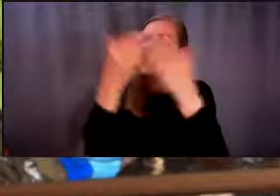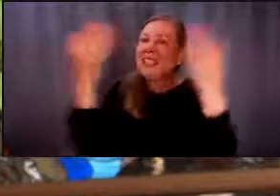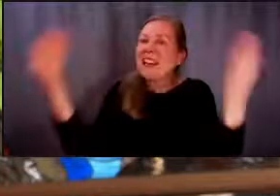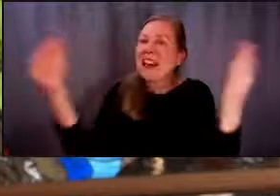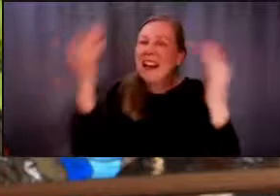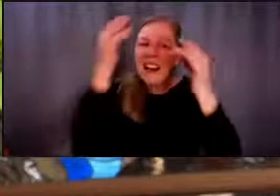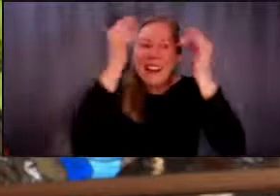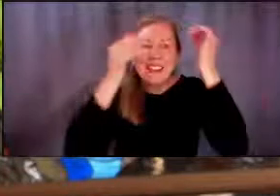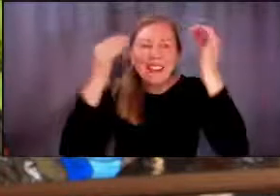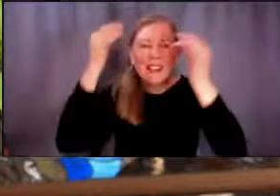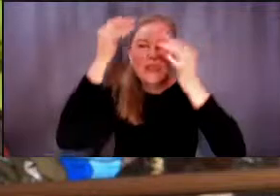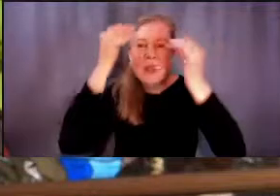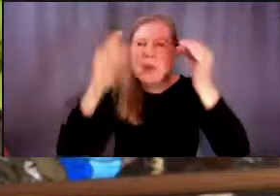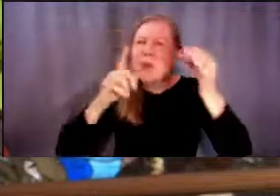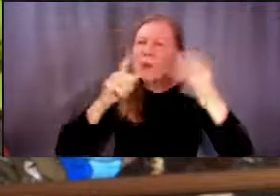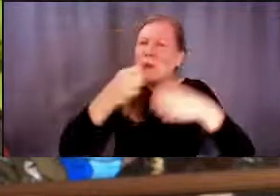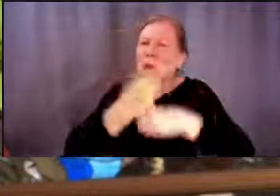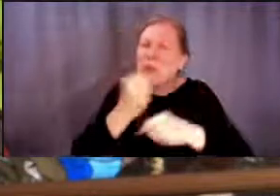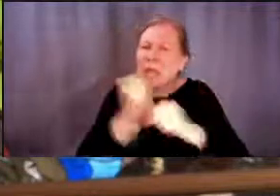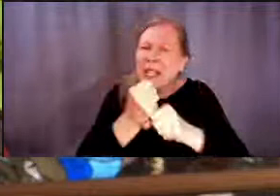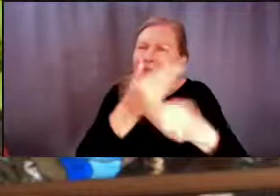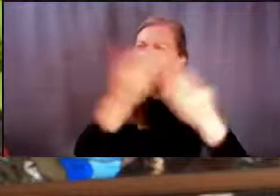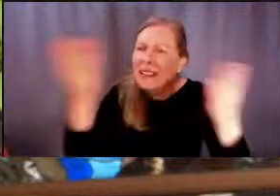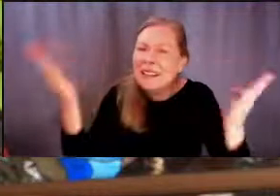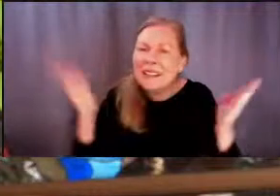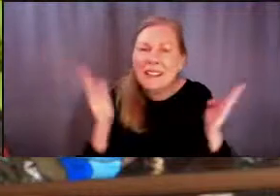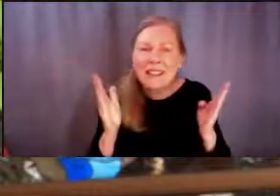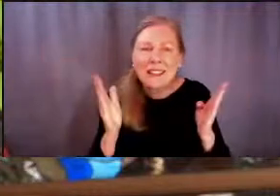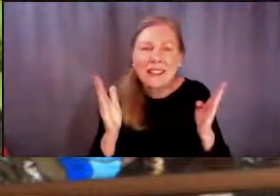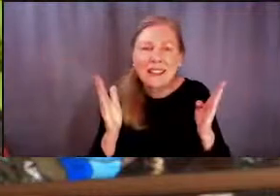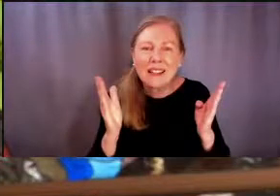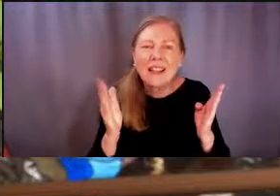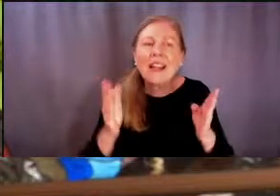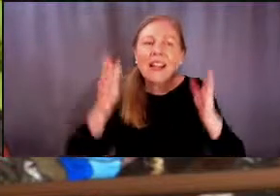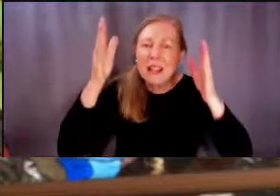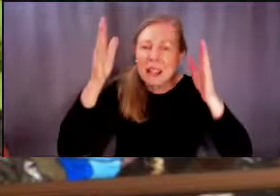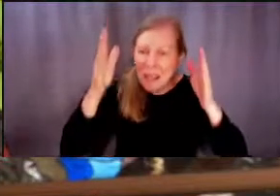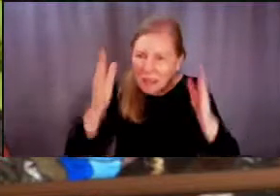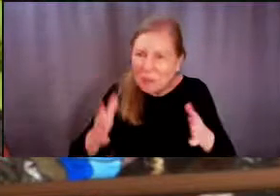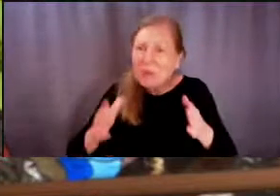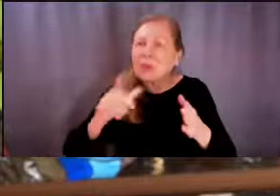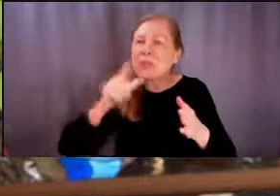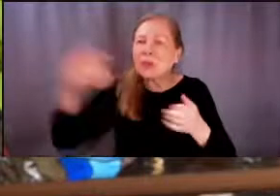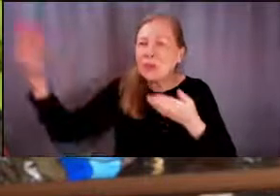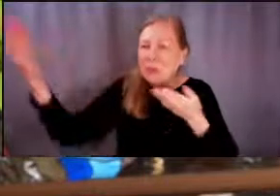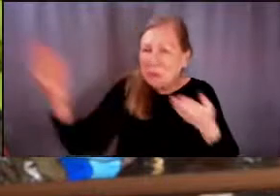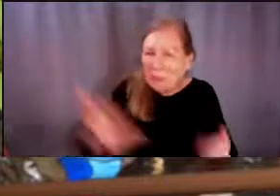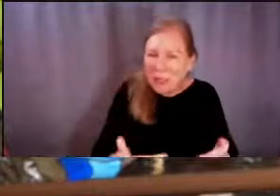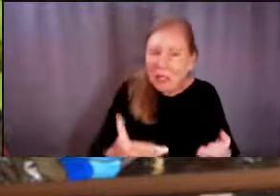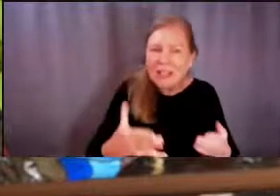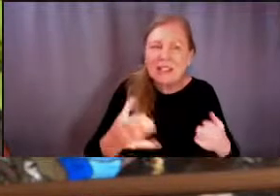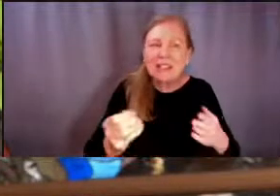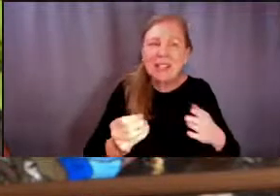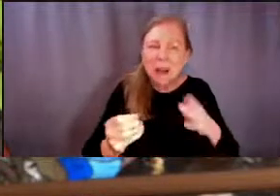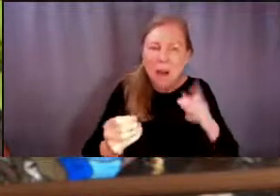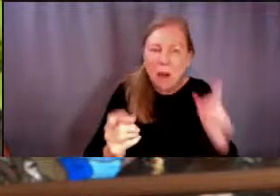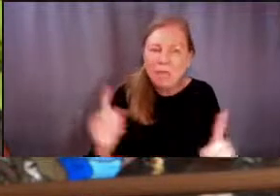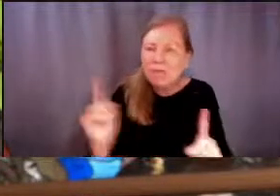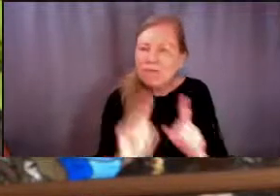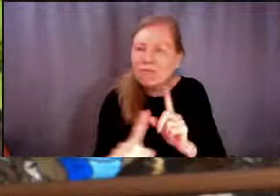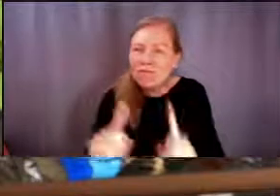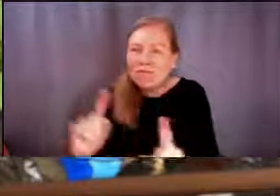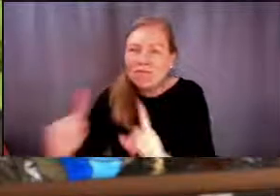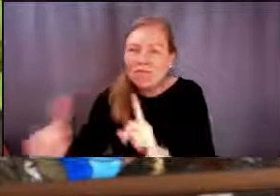consider who created these, the one who brings out their attendants, one by one, summoning them